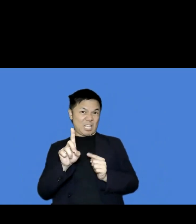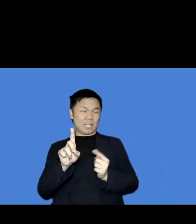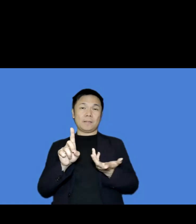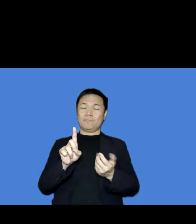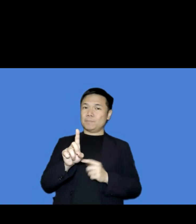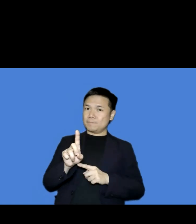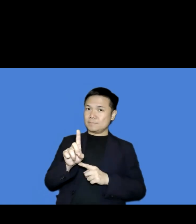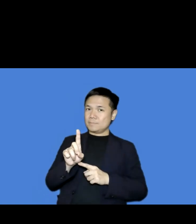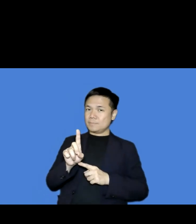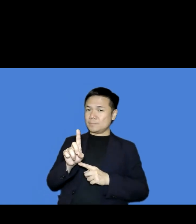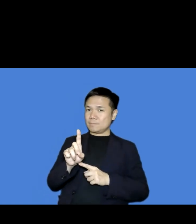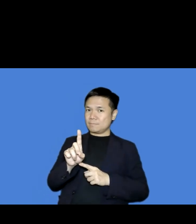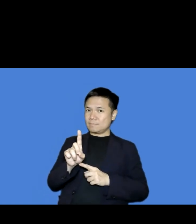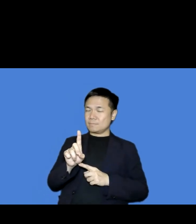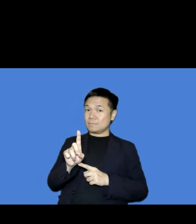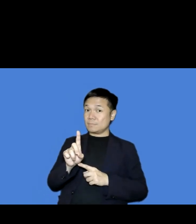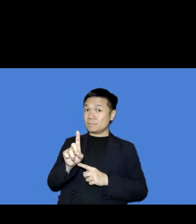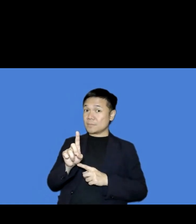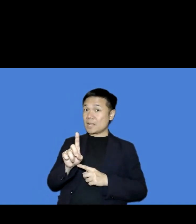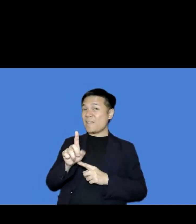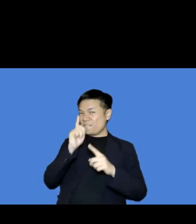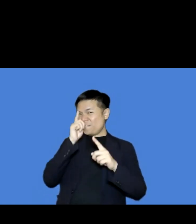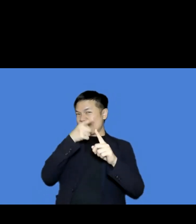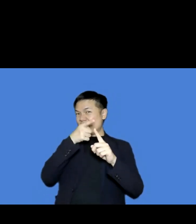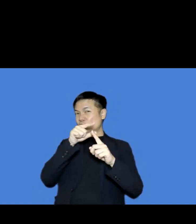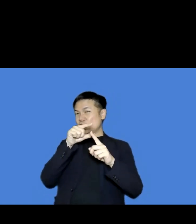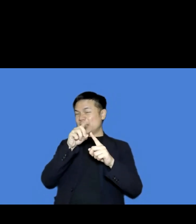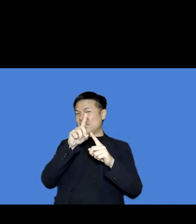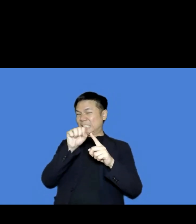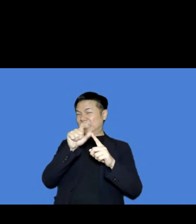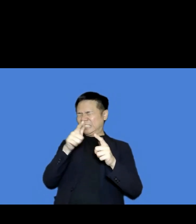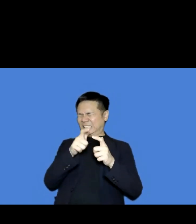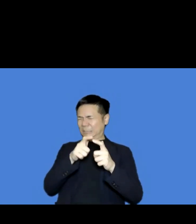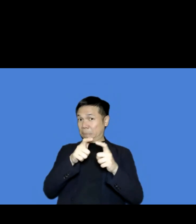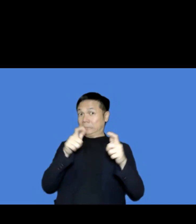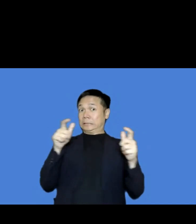impacting in the Global Disability Summit 2025 is huge, and